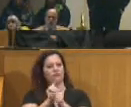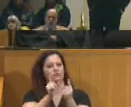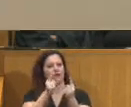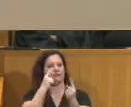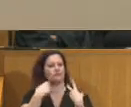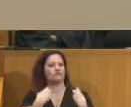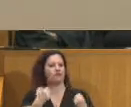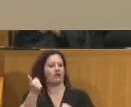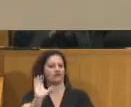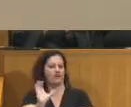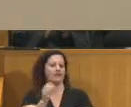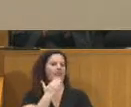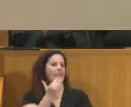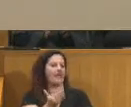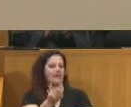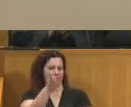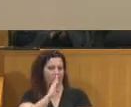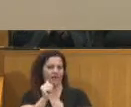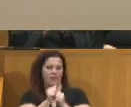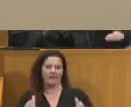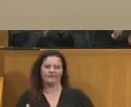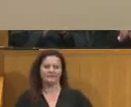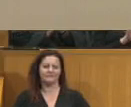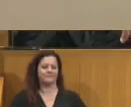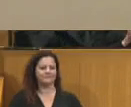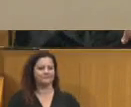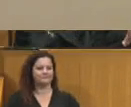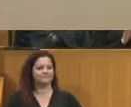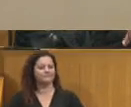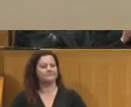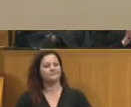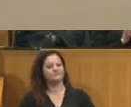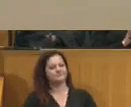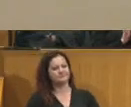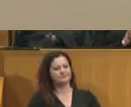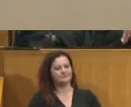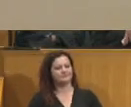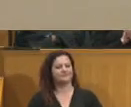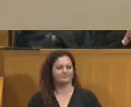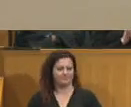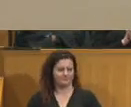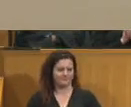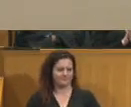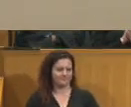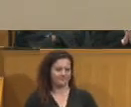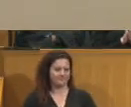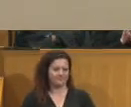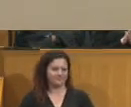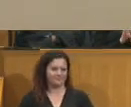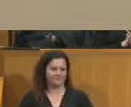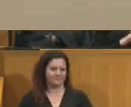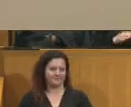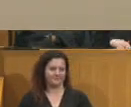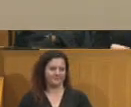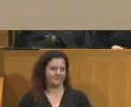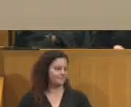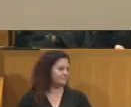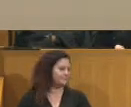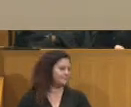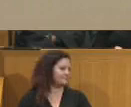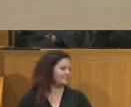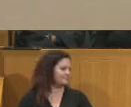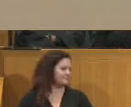Despite personal and family sacrifices, it has truly been an opportunity beyond measure to serve on the Charlotte City